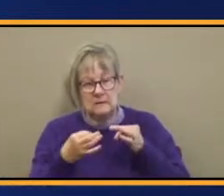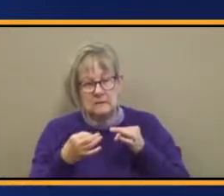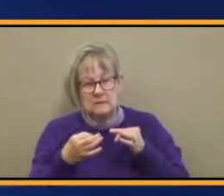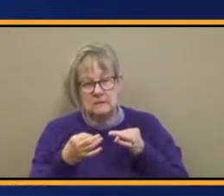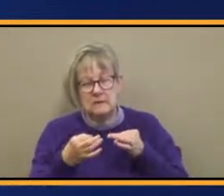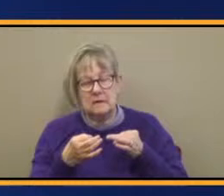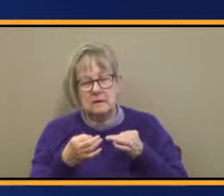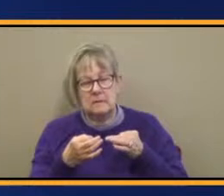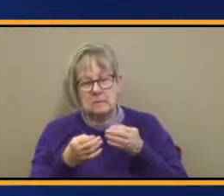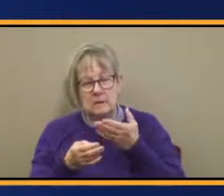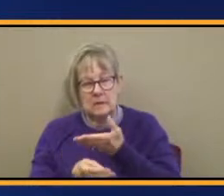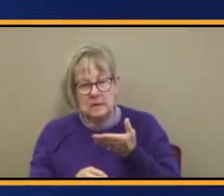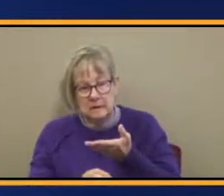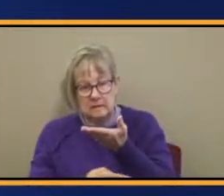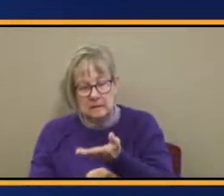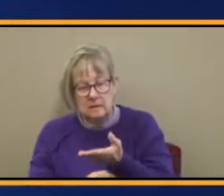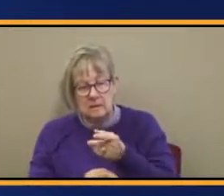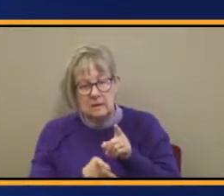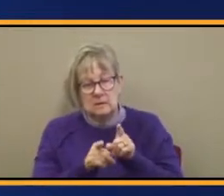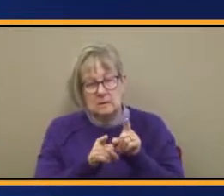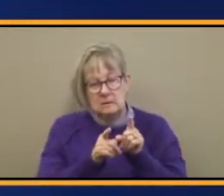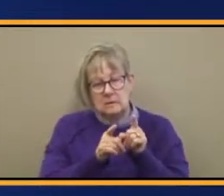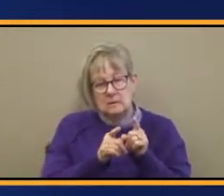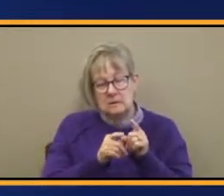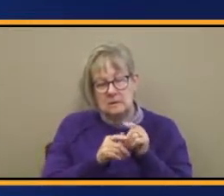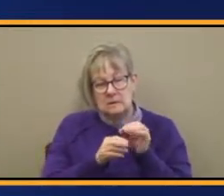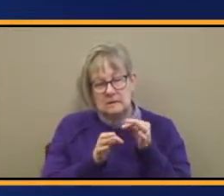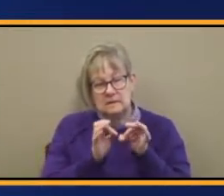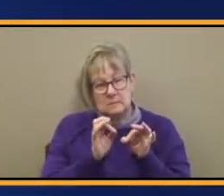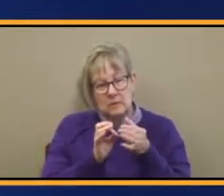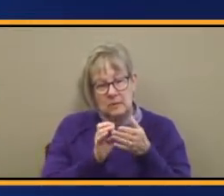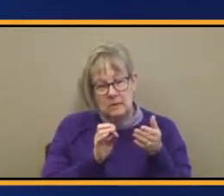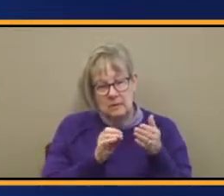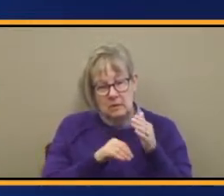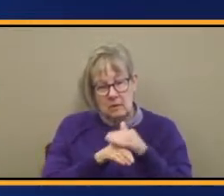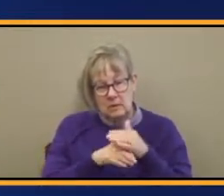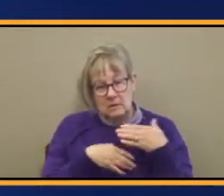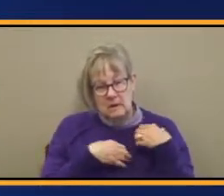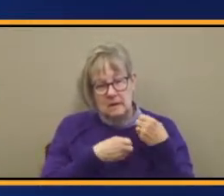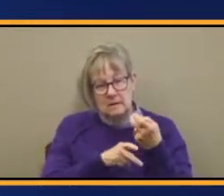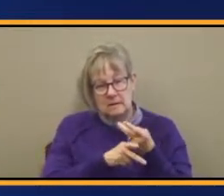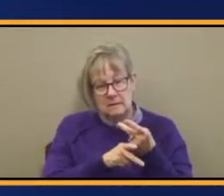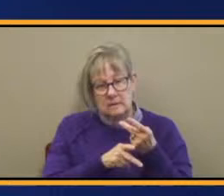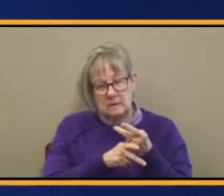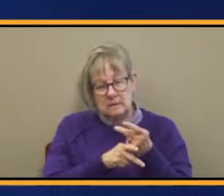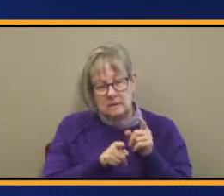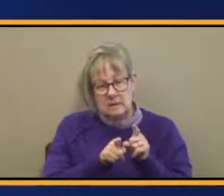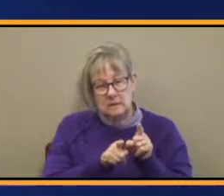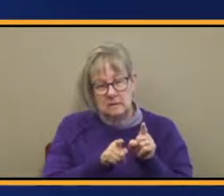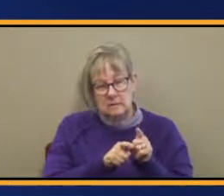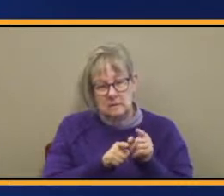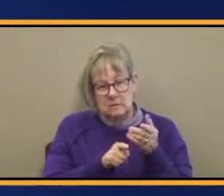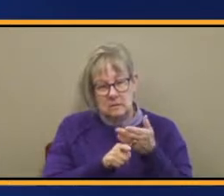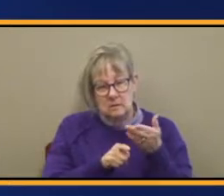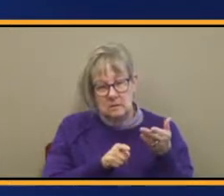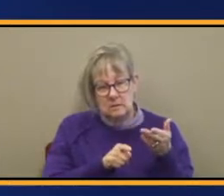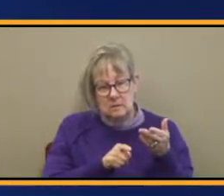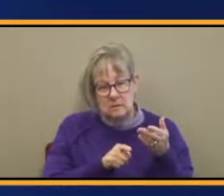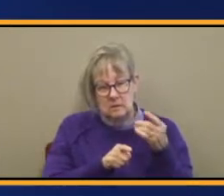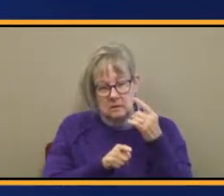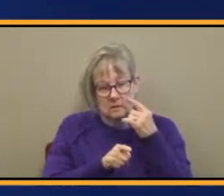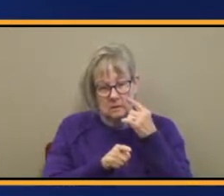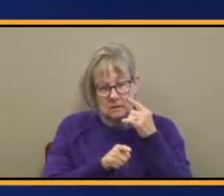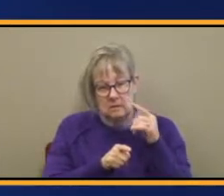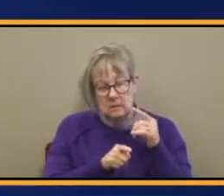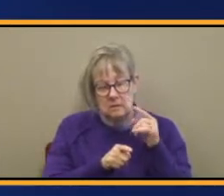for me. And then just a simple thing on, you know, healthcare is always a thing that I think local